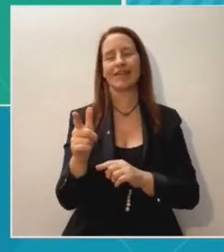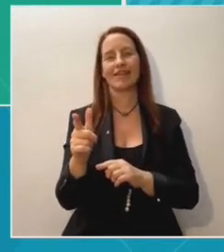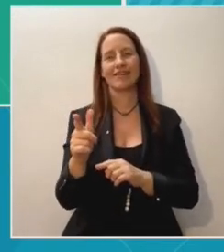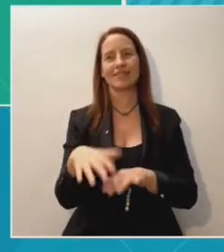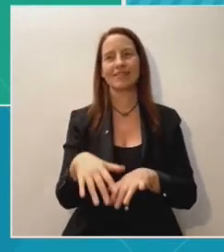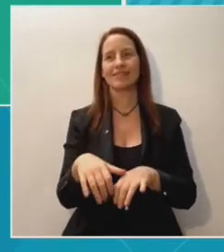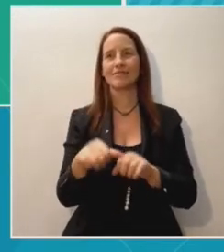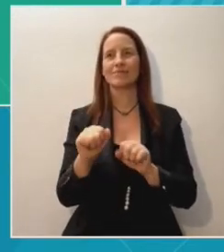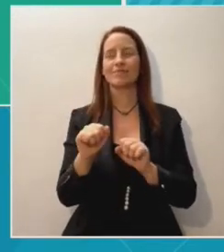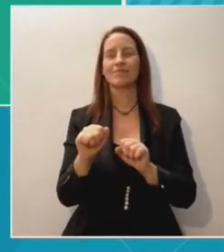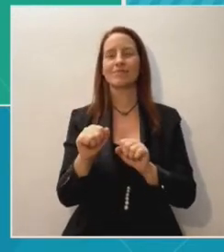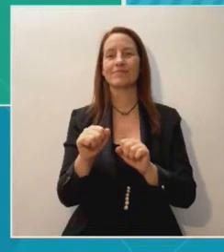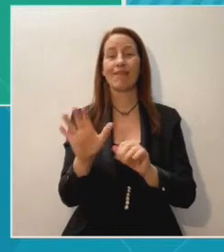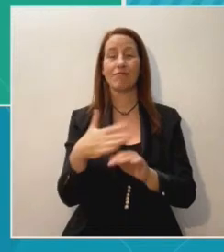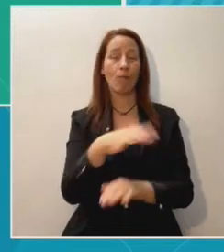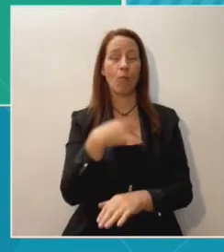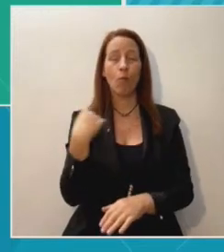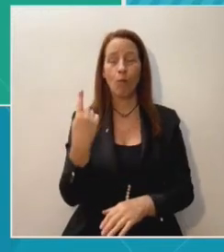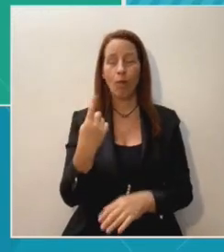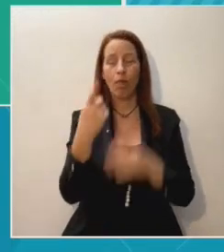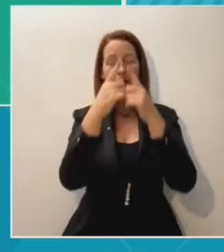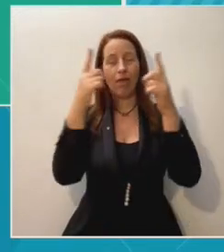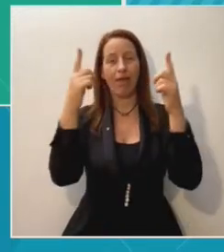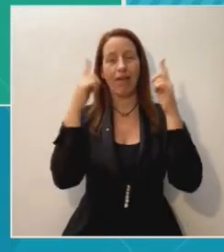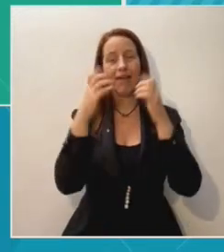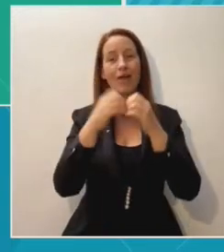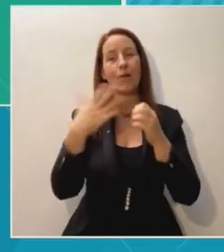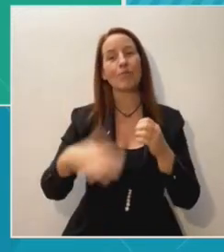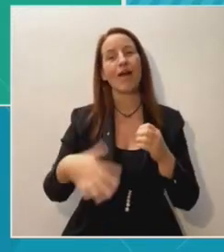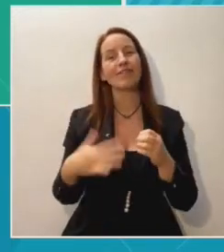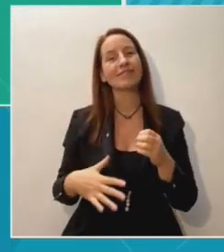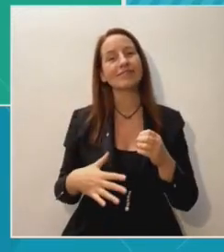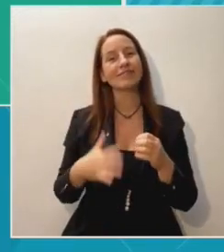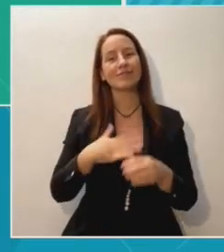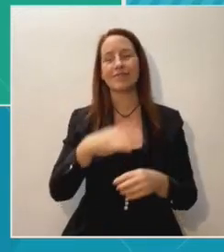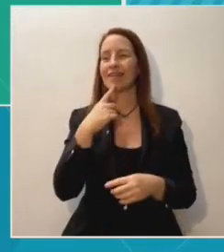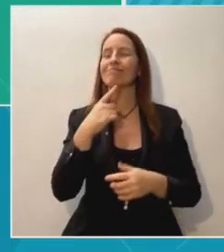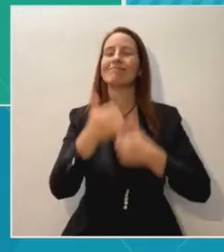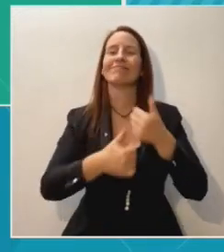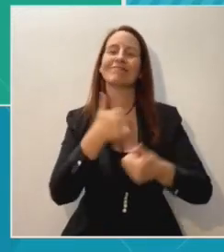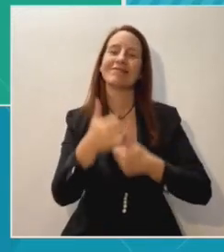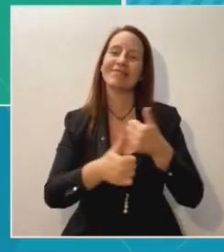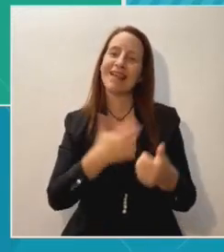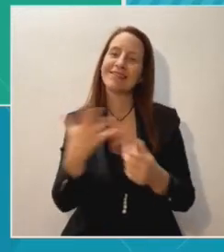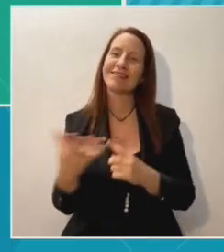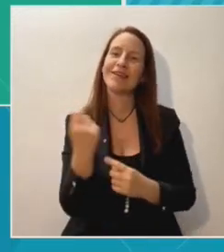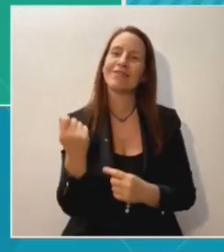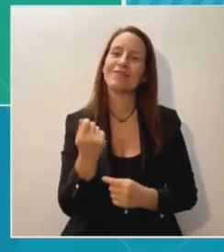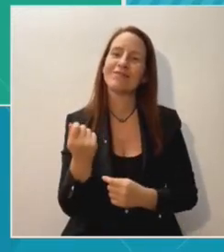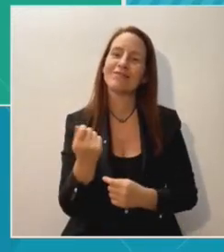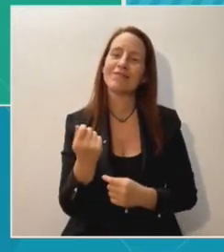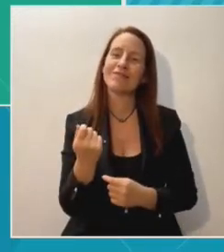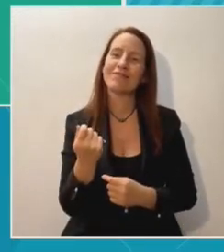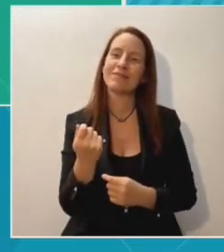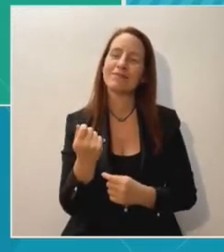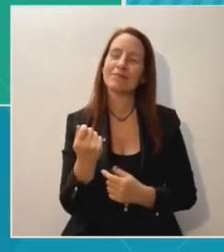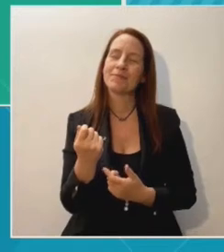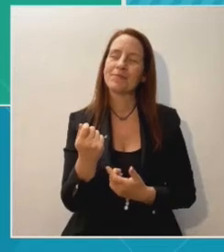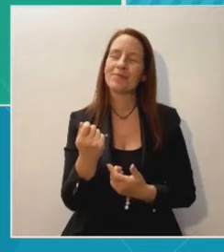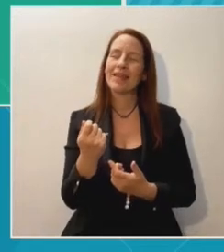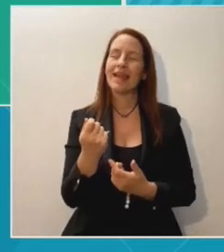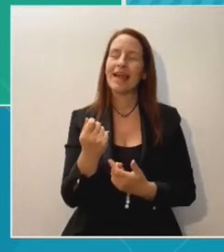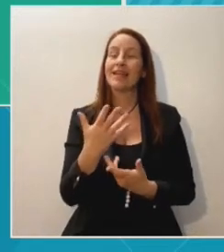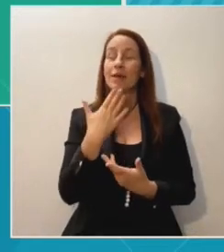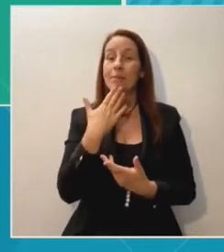at the University of Brighton, I congratulate you on your achievements and invite you to keep in touch with us and the friends that